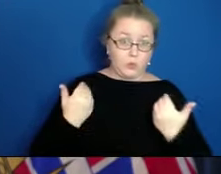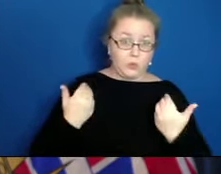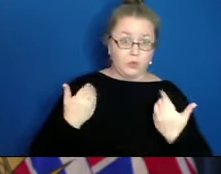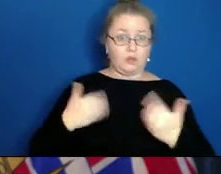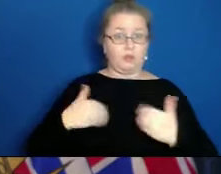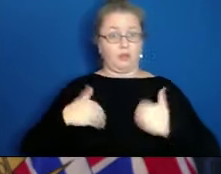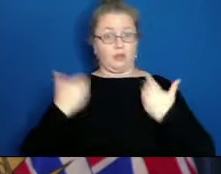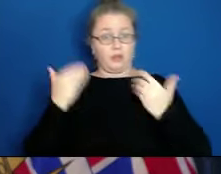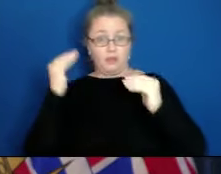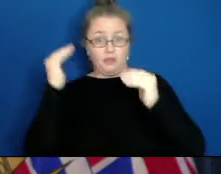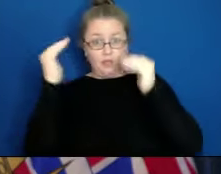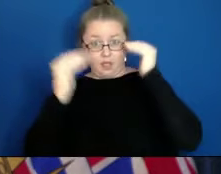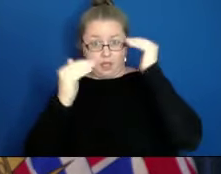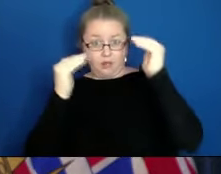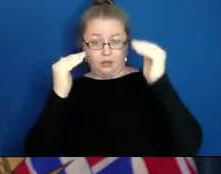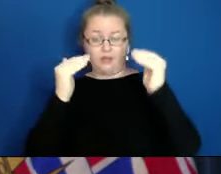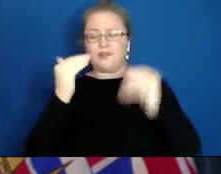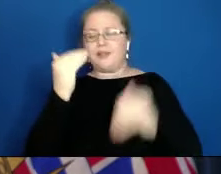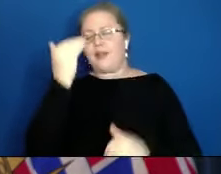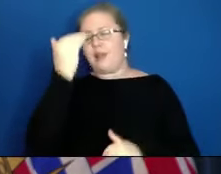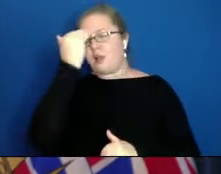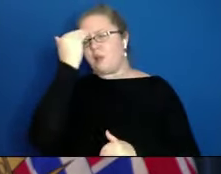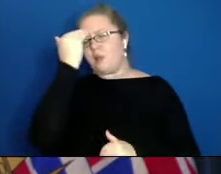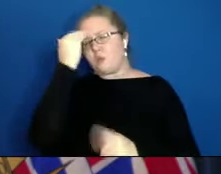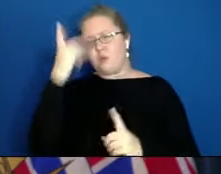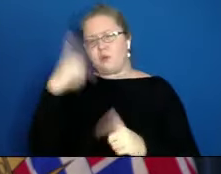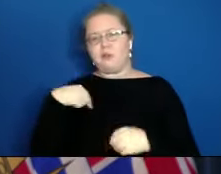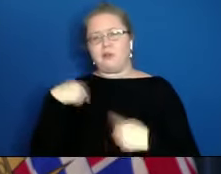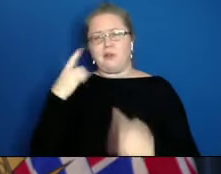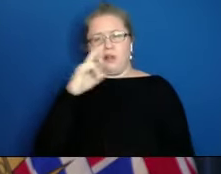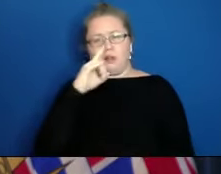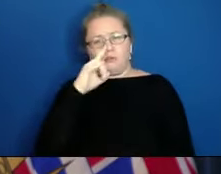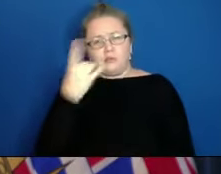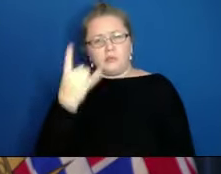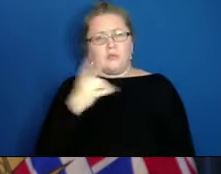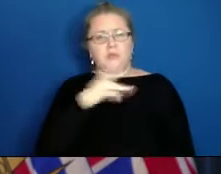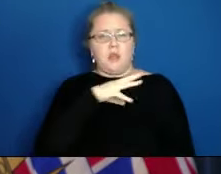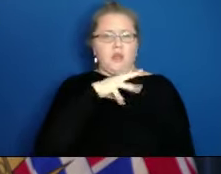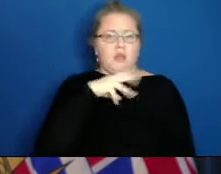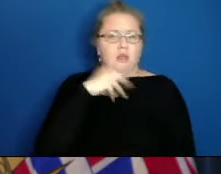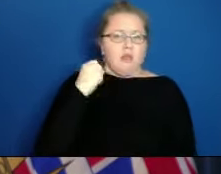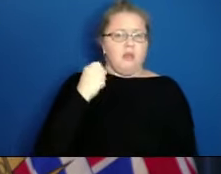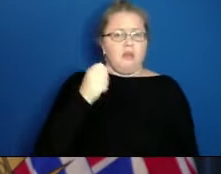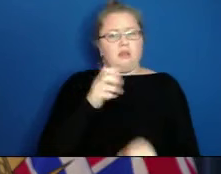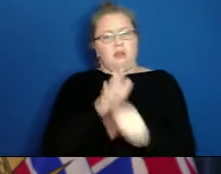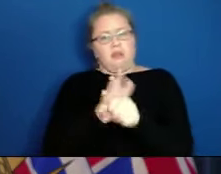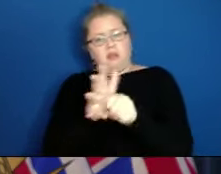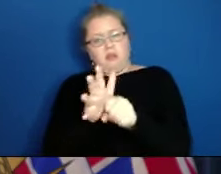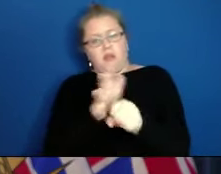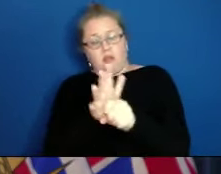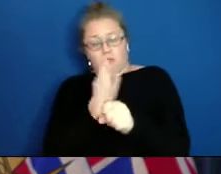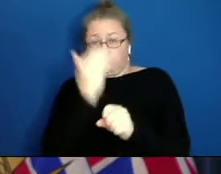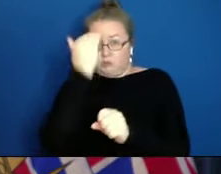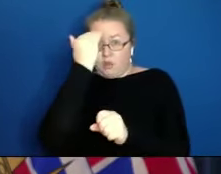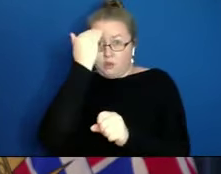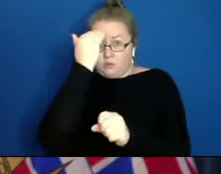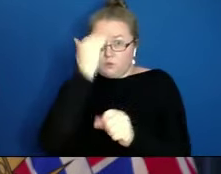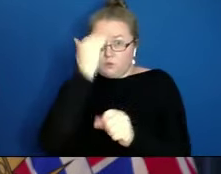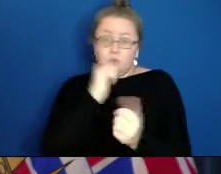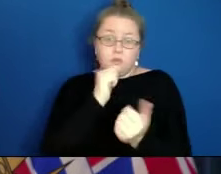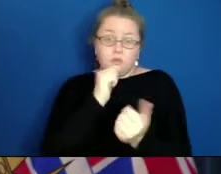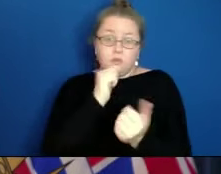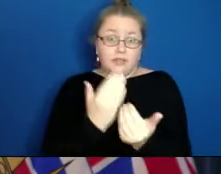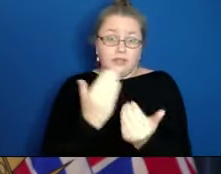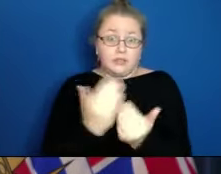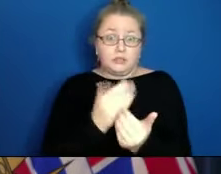effort. I know how difficult this has been for you and the impact on your lives. I know that you have been